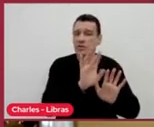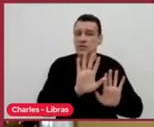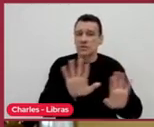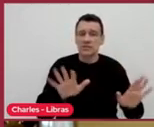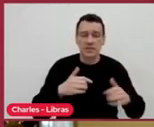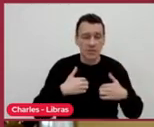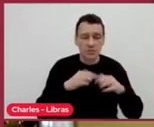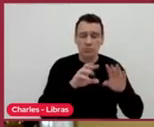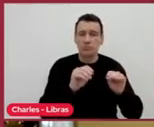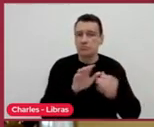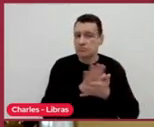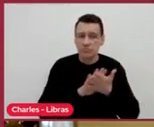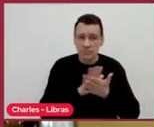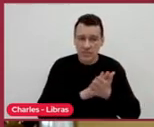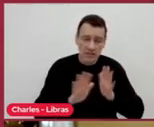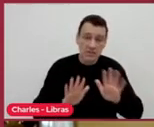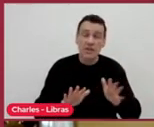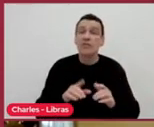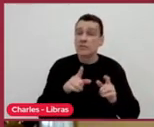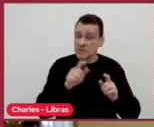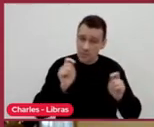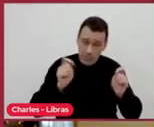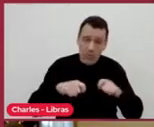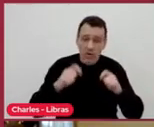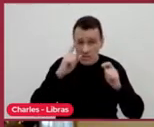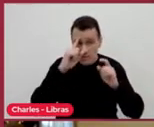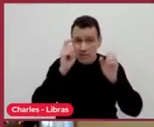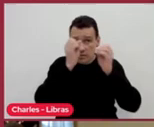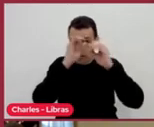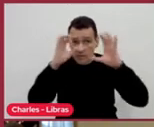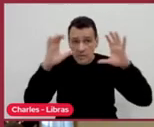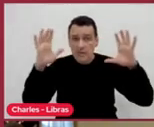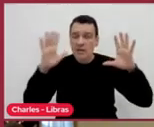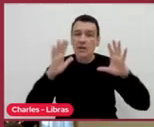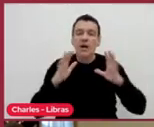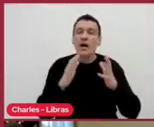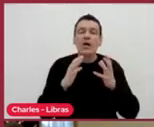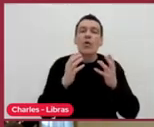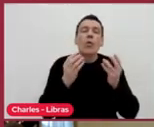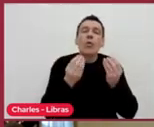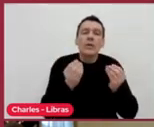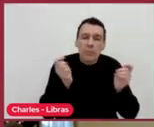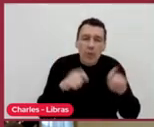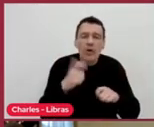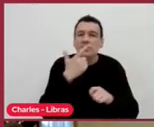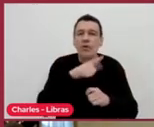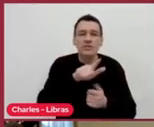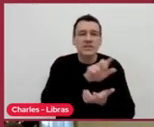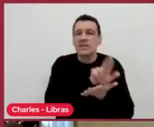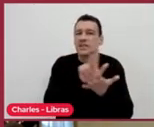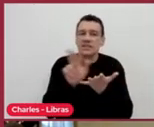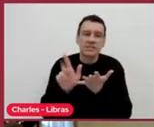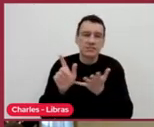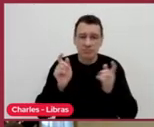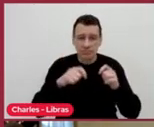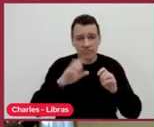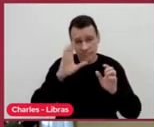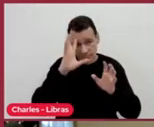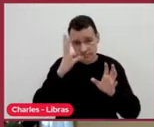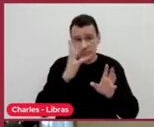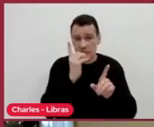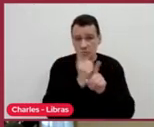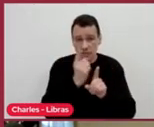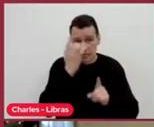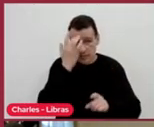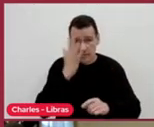about trying to imagine which data depends on which, because the library does that for us. Okay, so is this